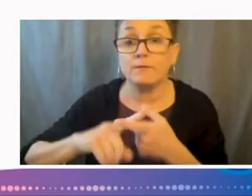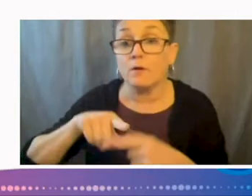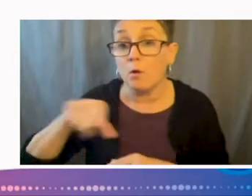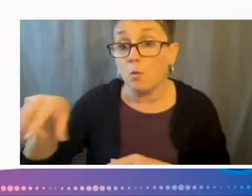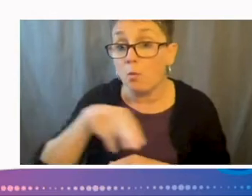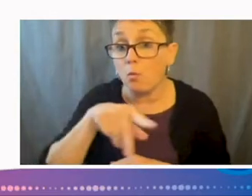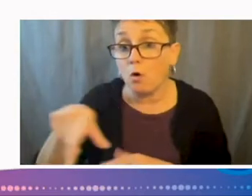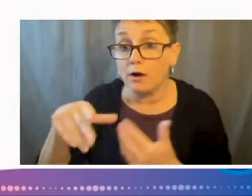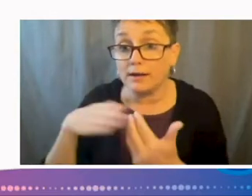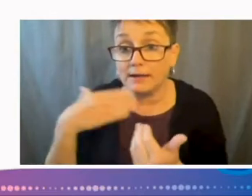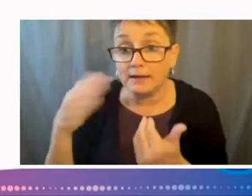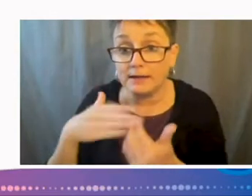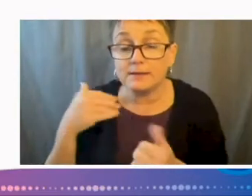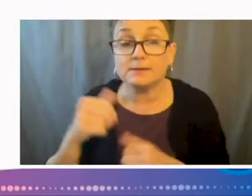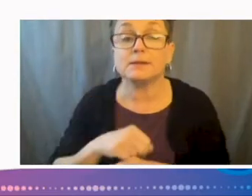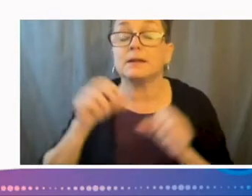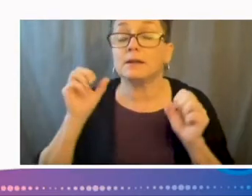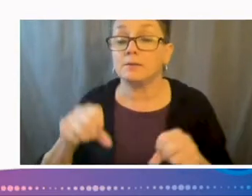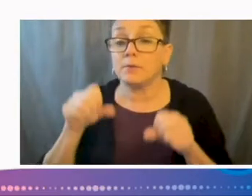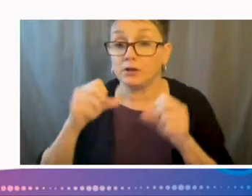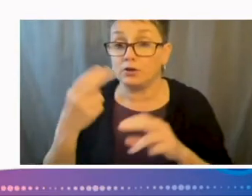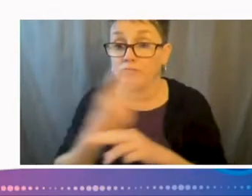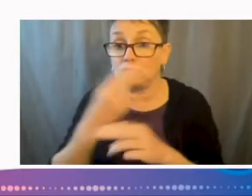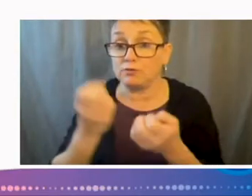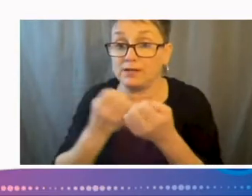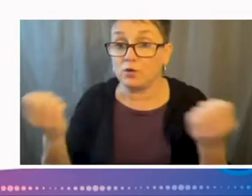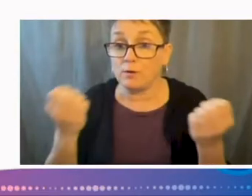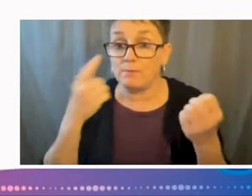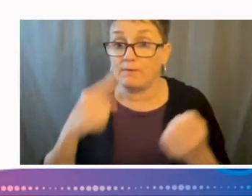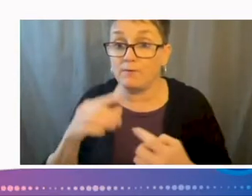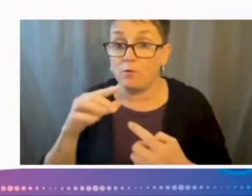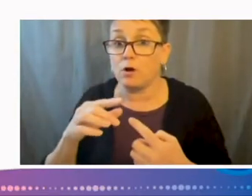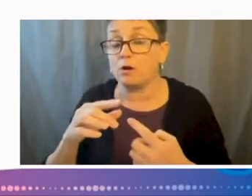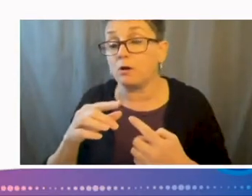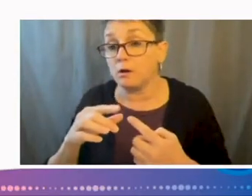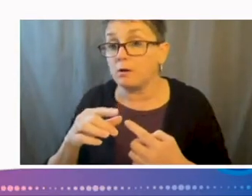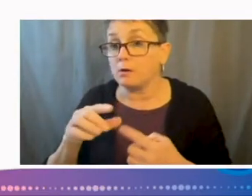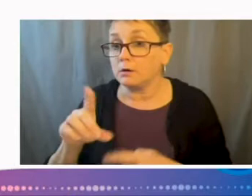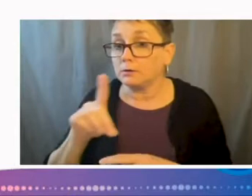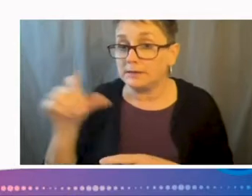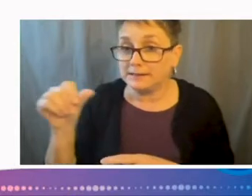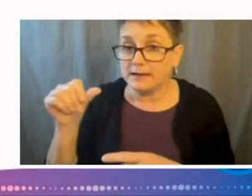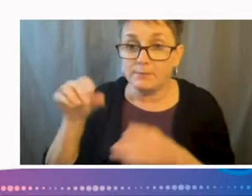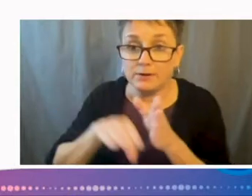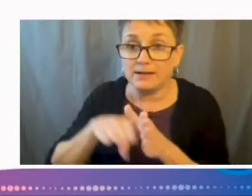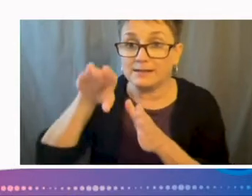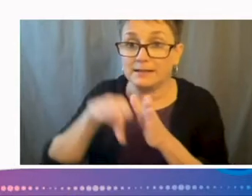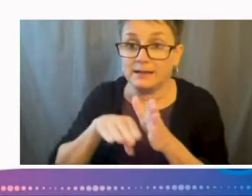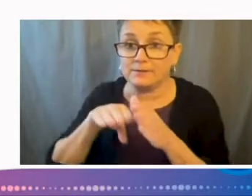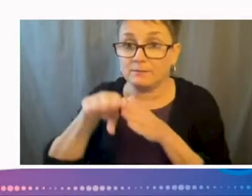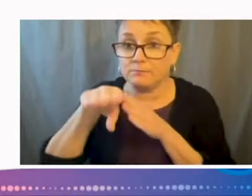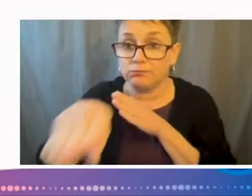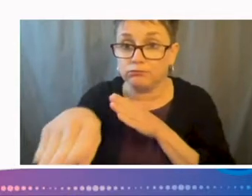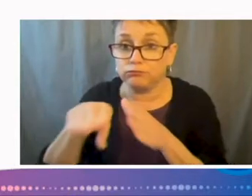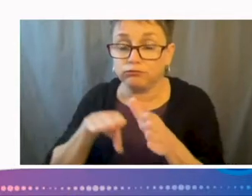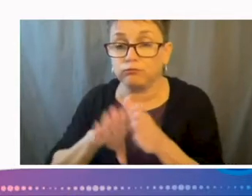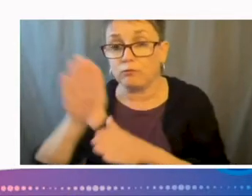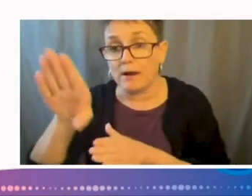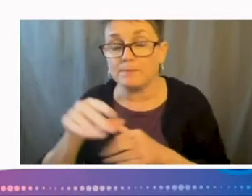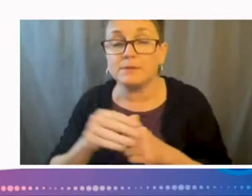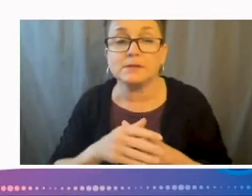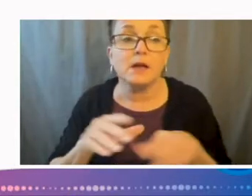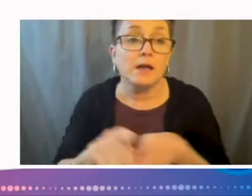lift equipment. Where feasible, changes to accommodate the needs of our customers are